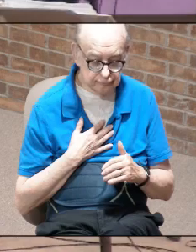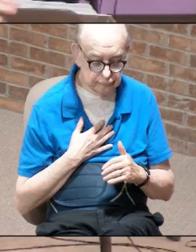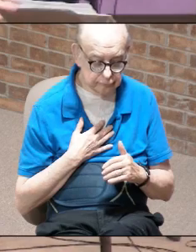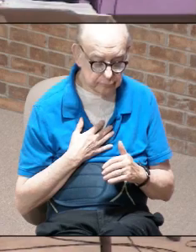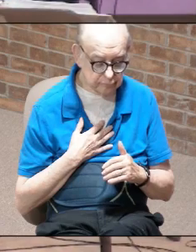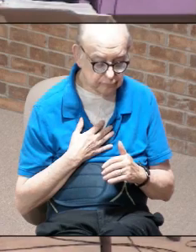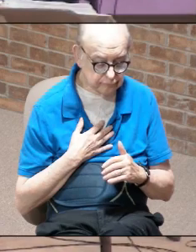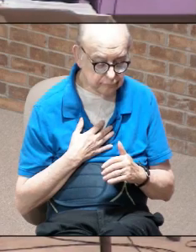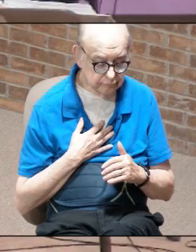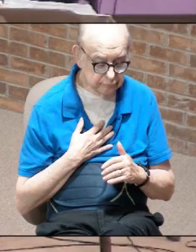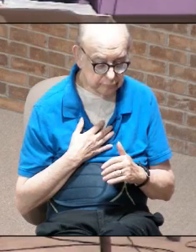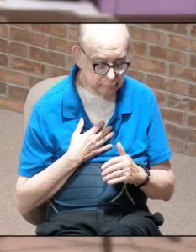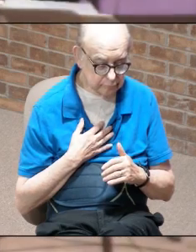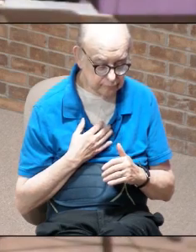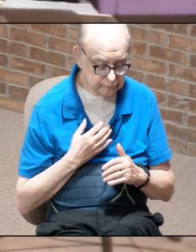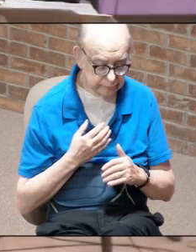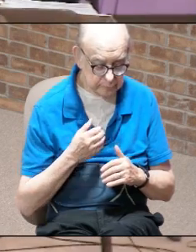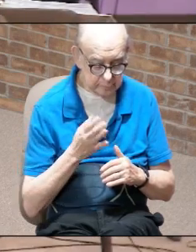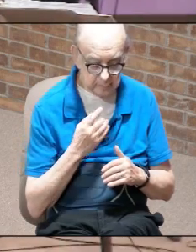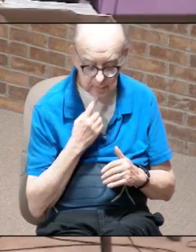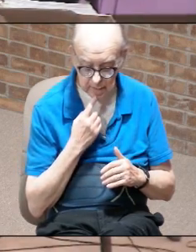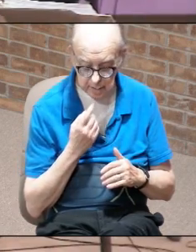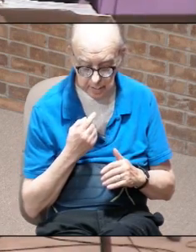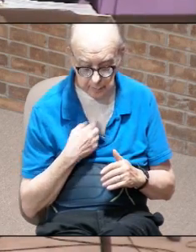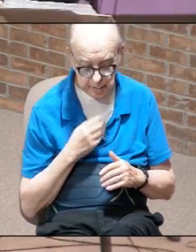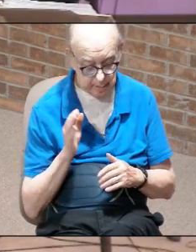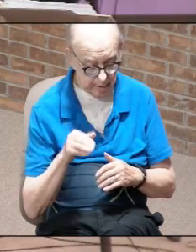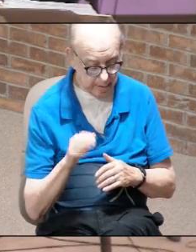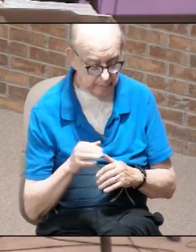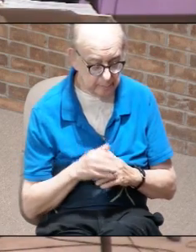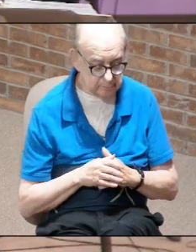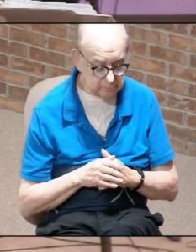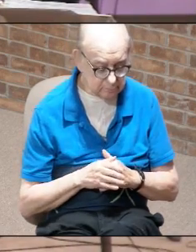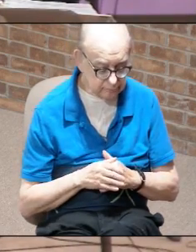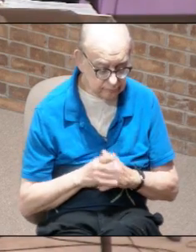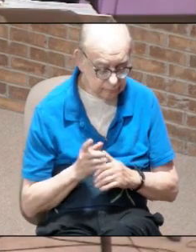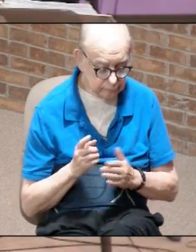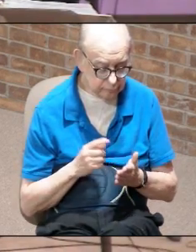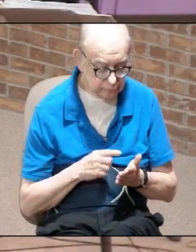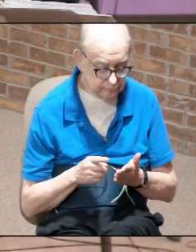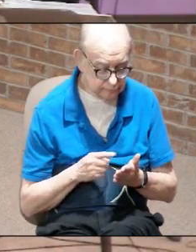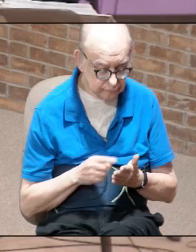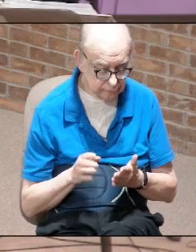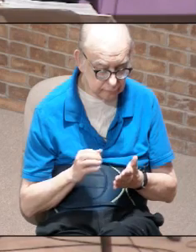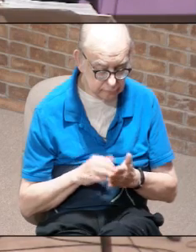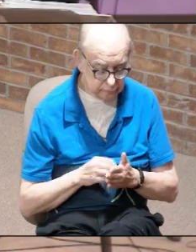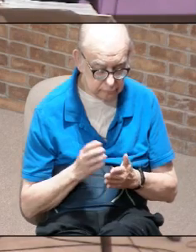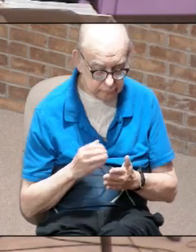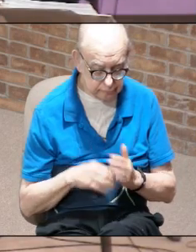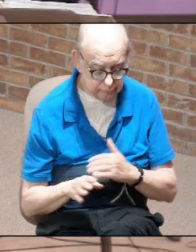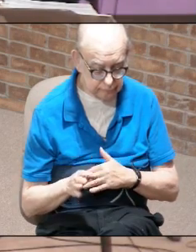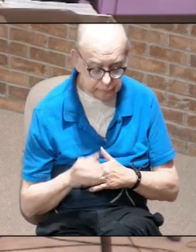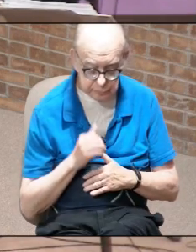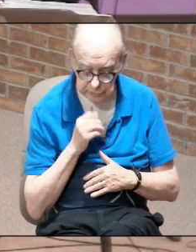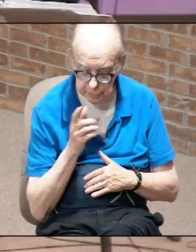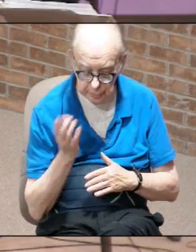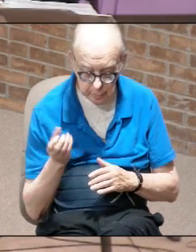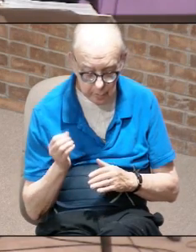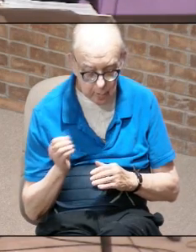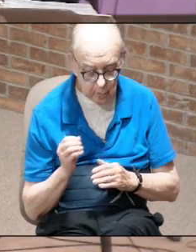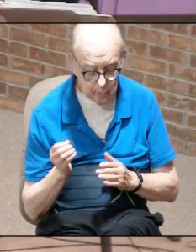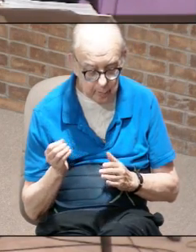And guess what? He's going to say, hey, you've checked out here, you can check in here, and you don't owe anything.